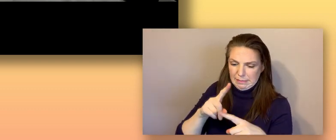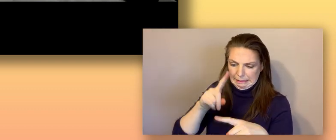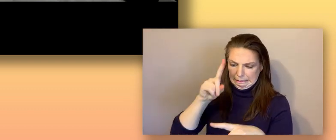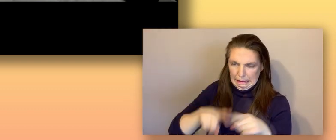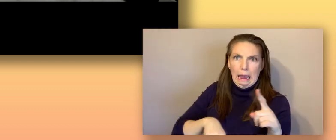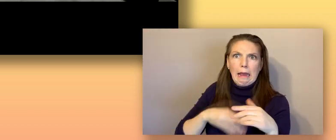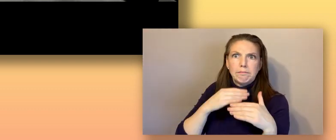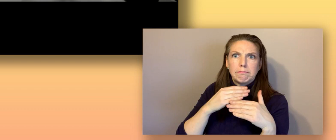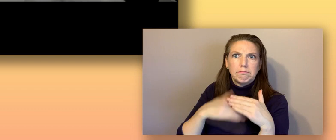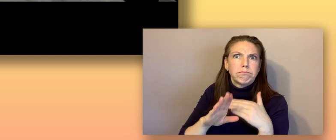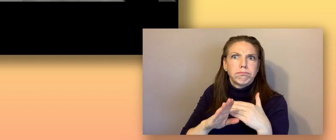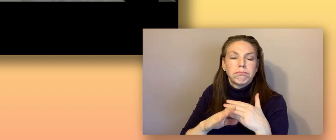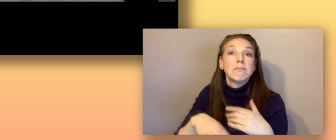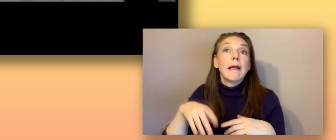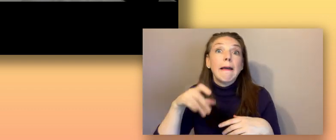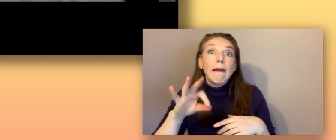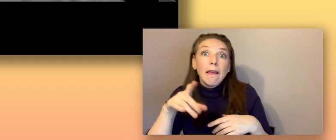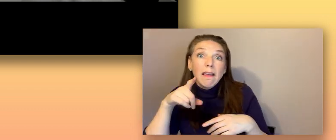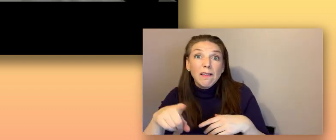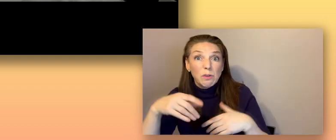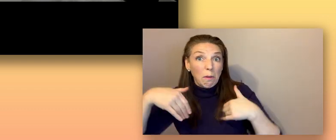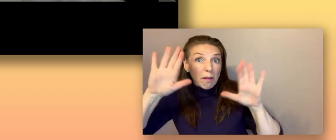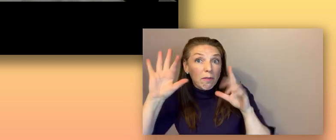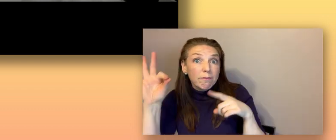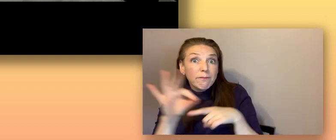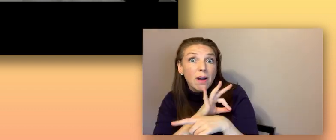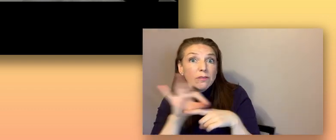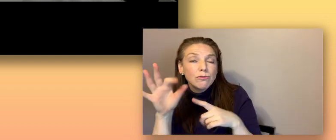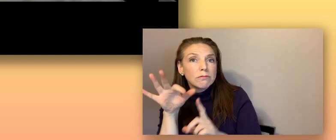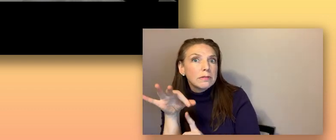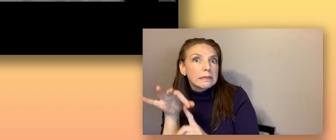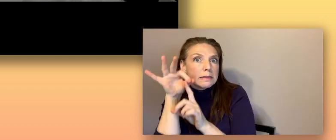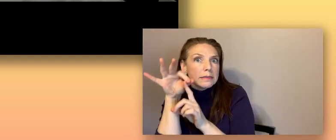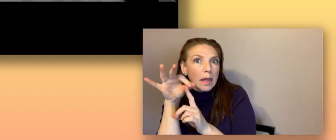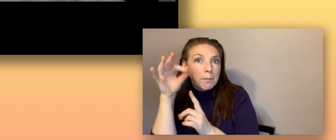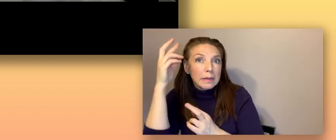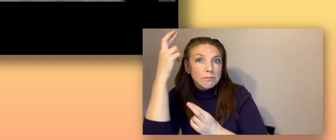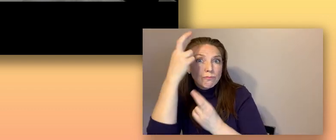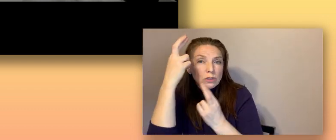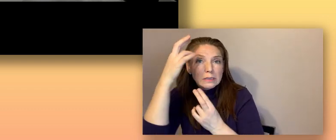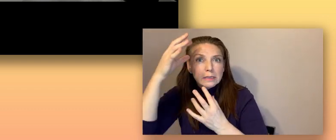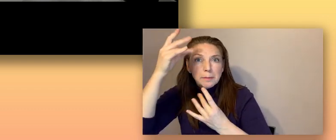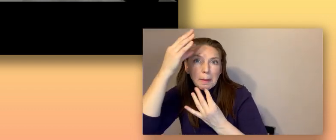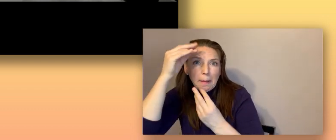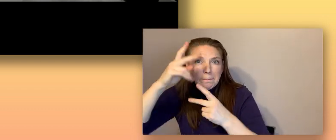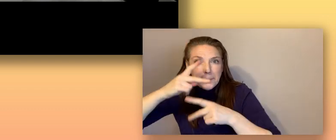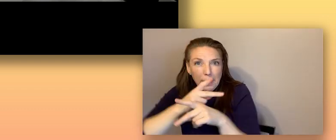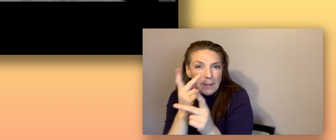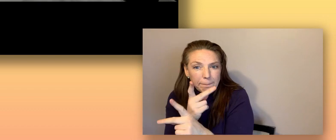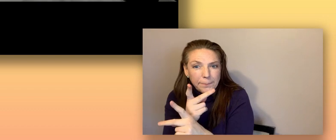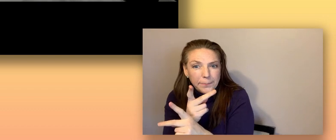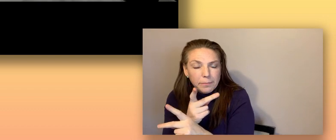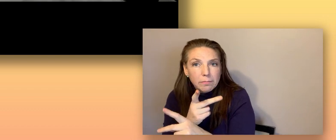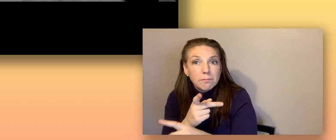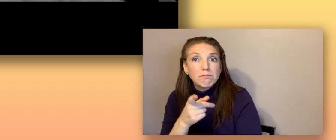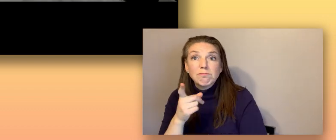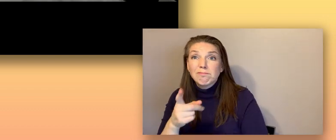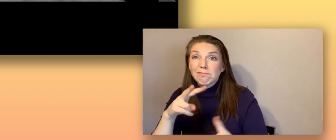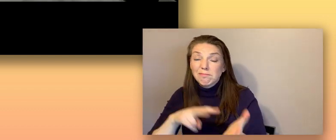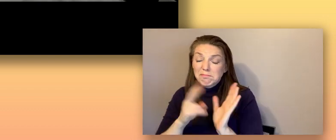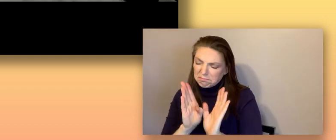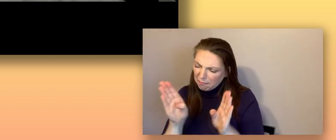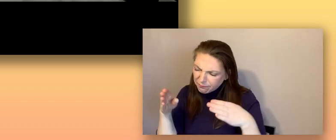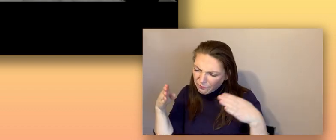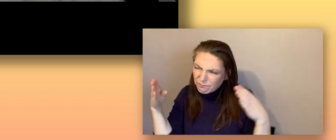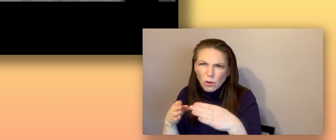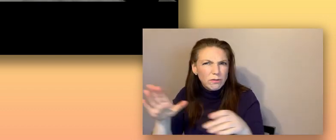to procreate. if you give up all your other functions except your reasoning abilities, you will not waste any